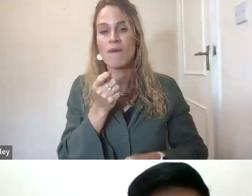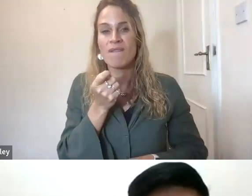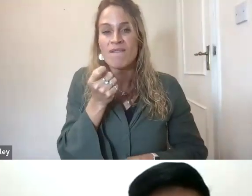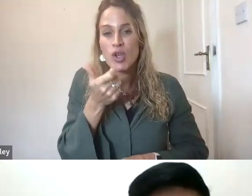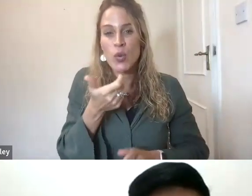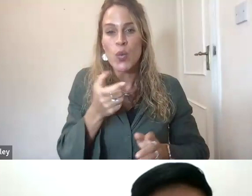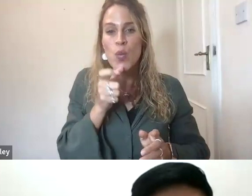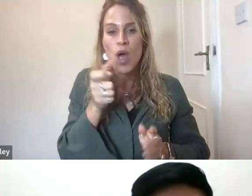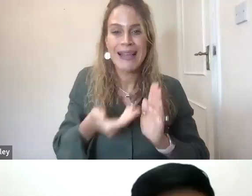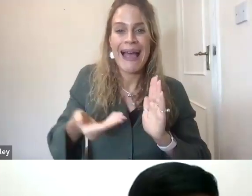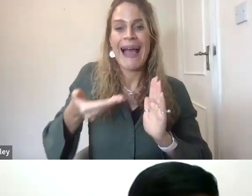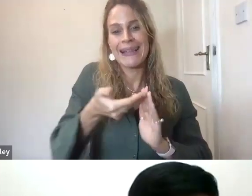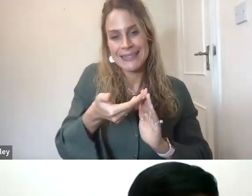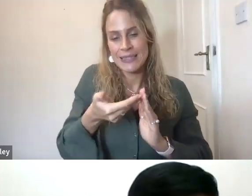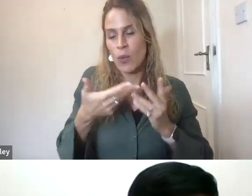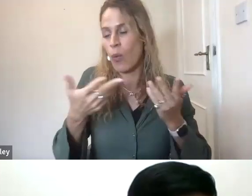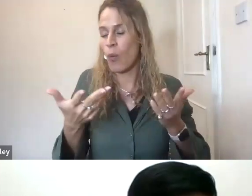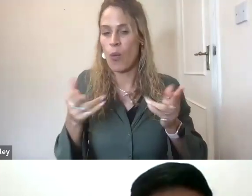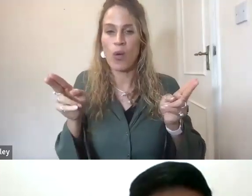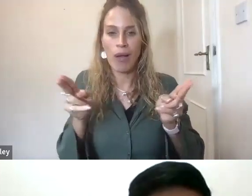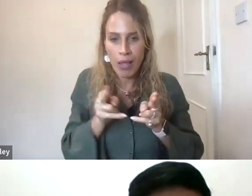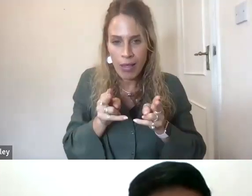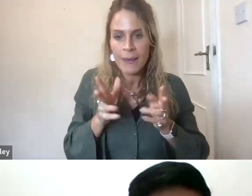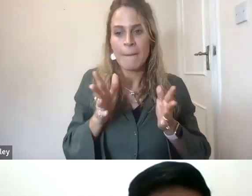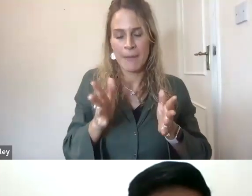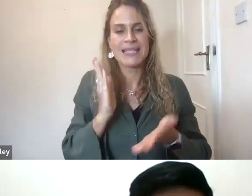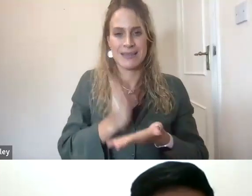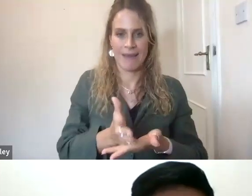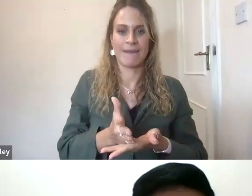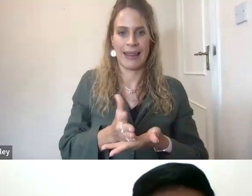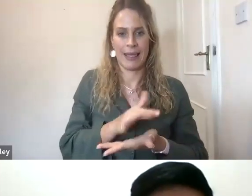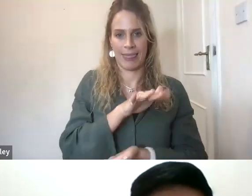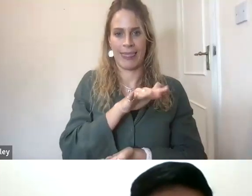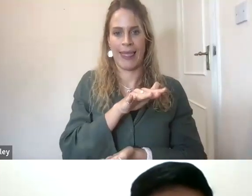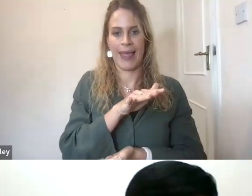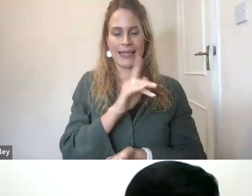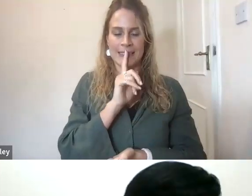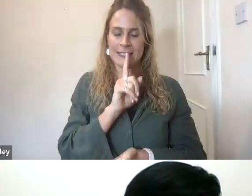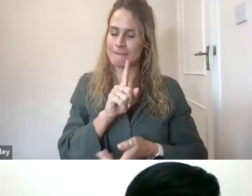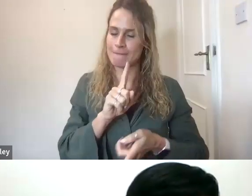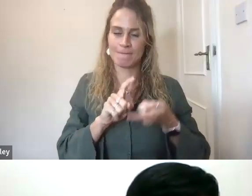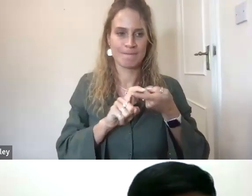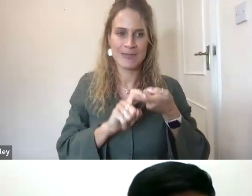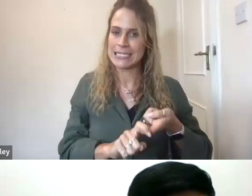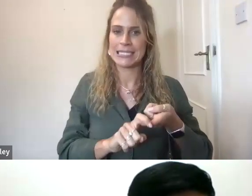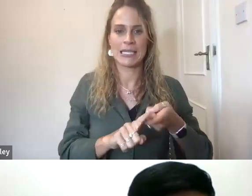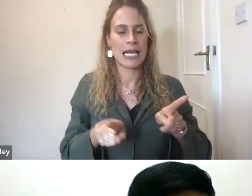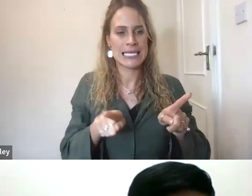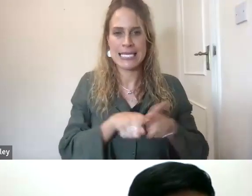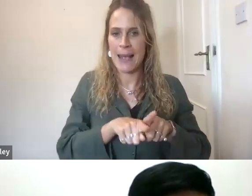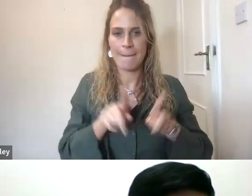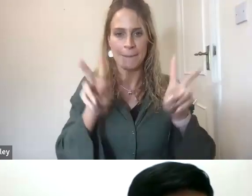or shorter even. But yeah, it's definitely there. The intention to like stick as close to it is there.